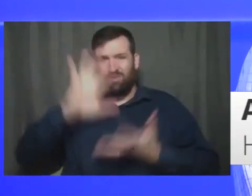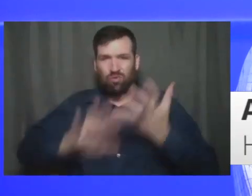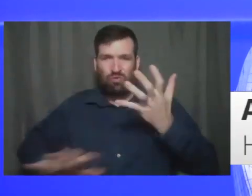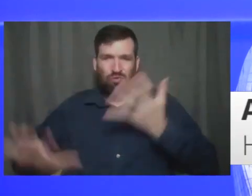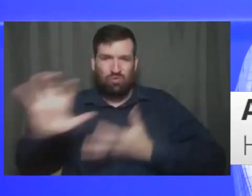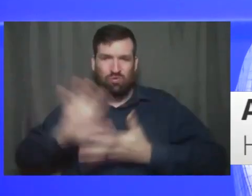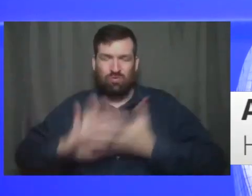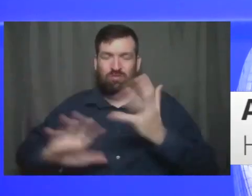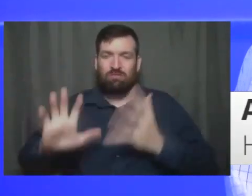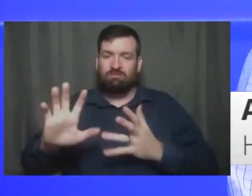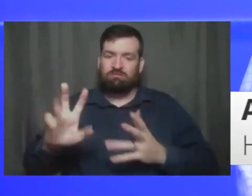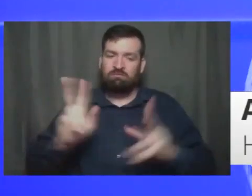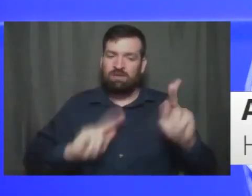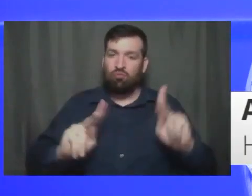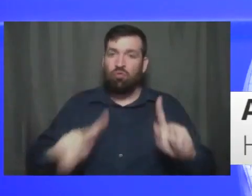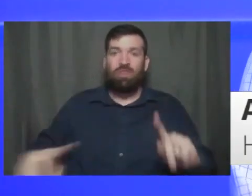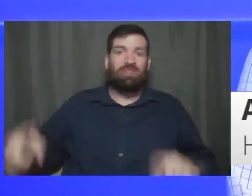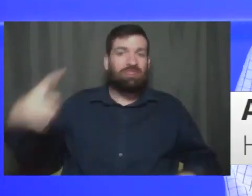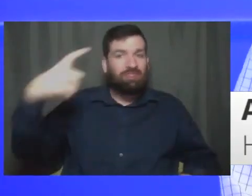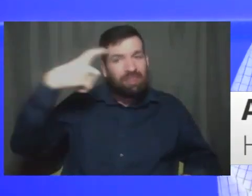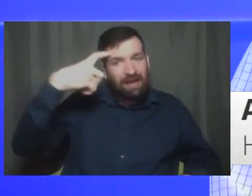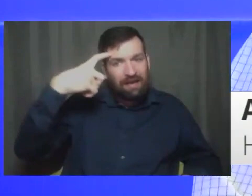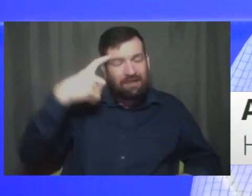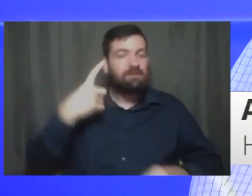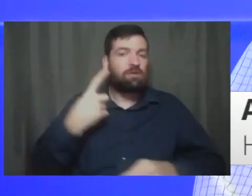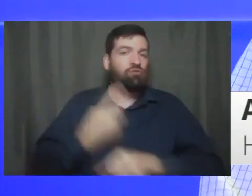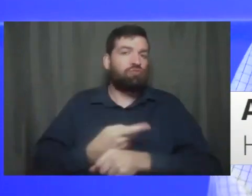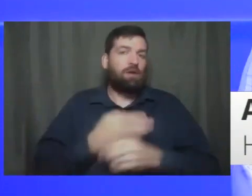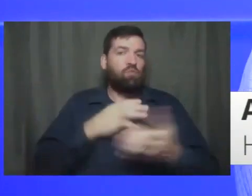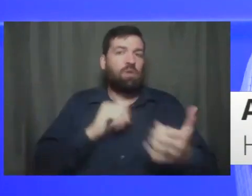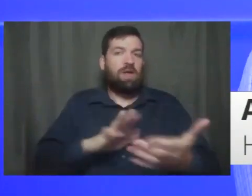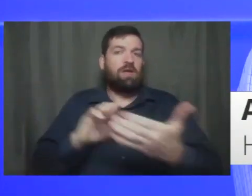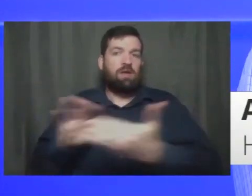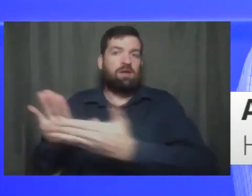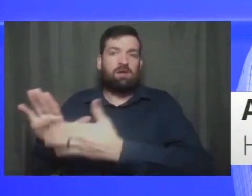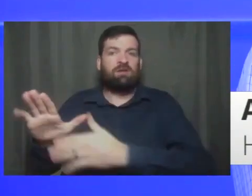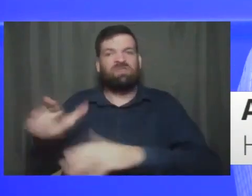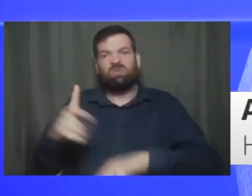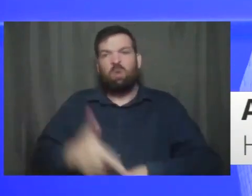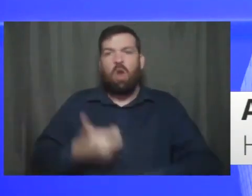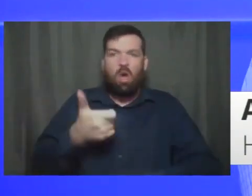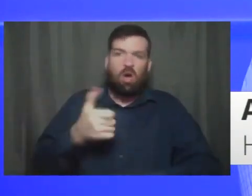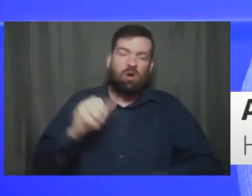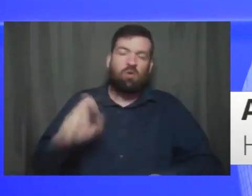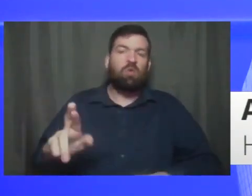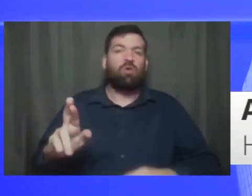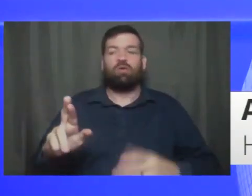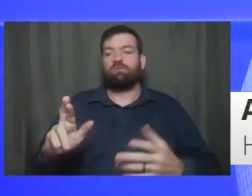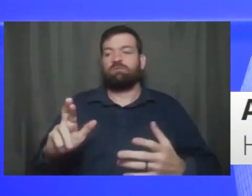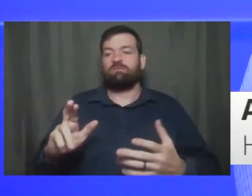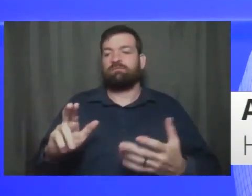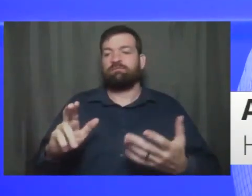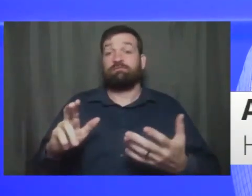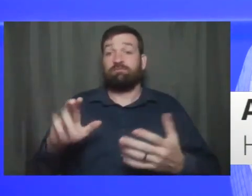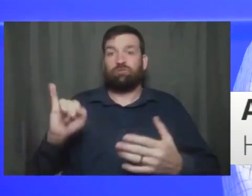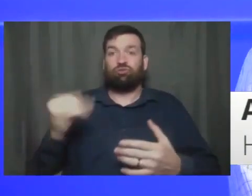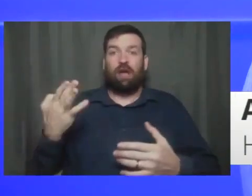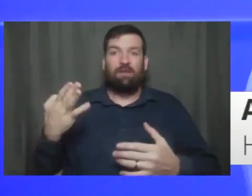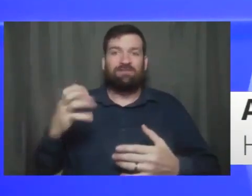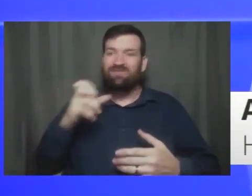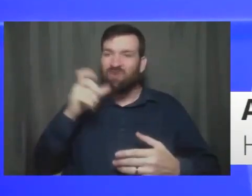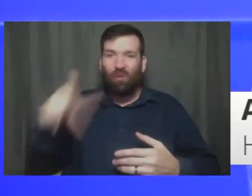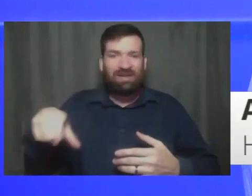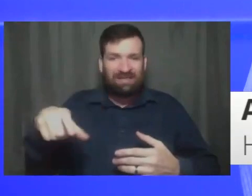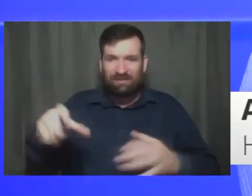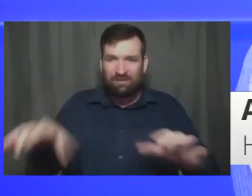think they have the right way to do things and it's really taking too long, or they're doing jobs they really don't need to do. So sometimes